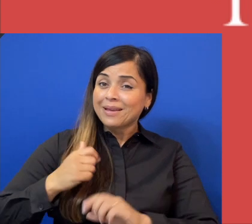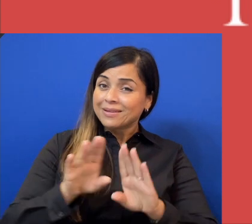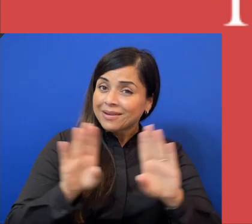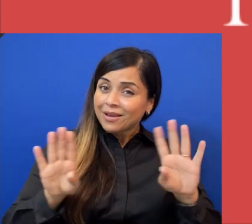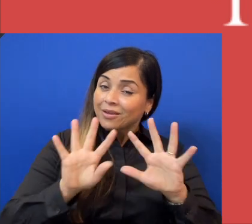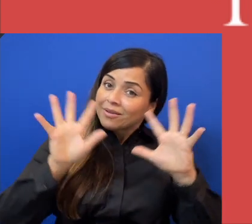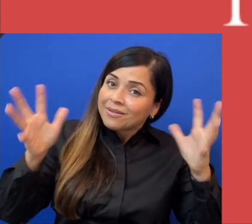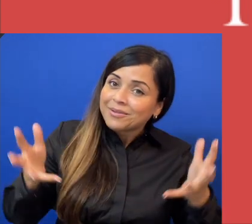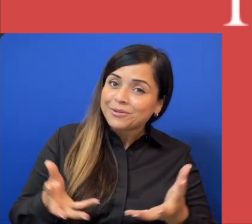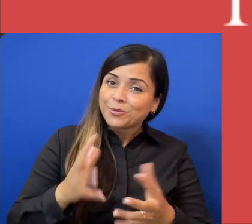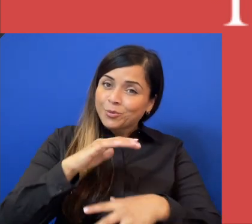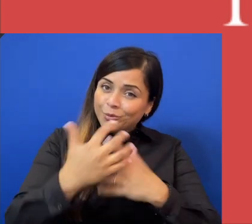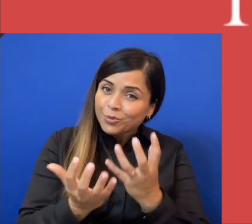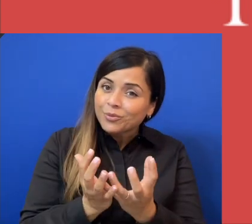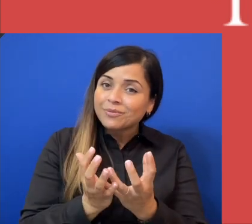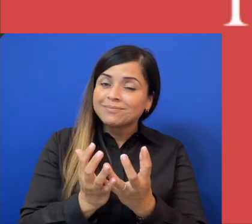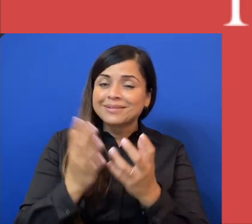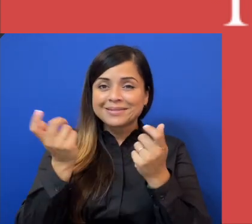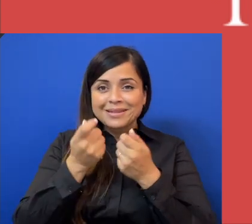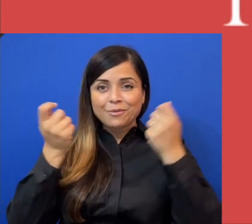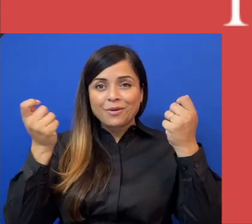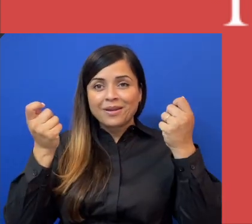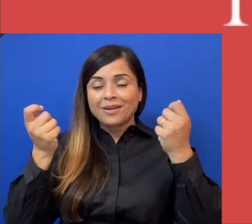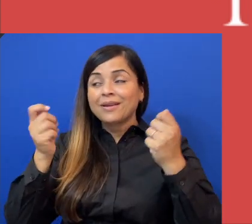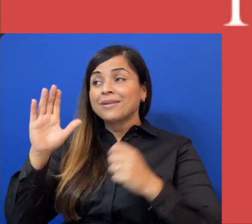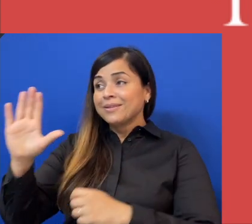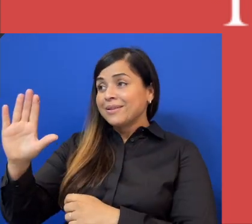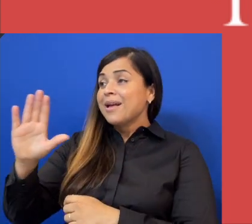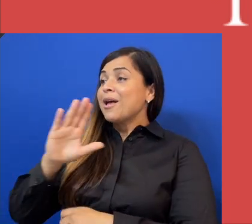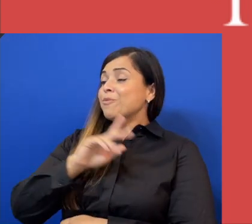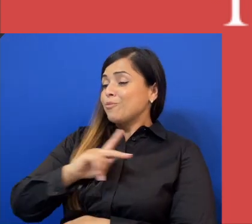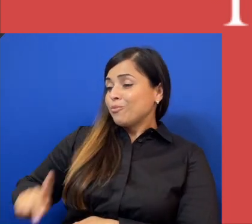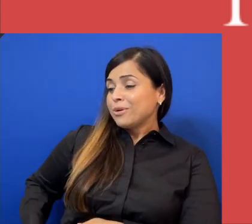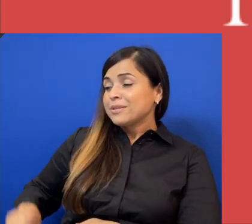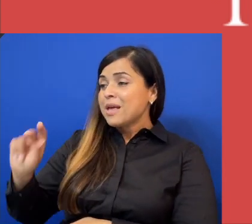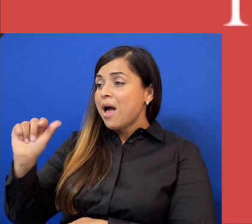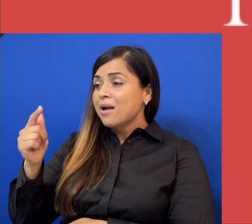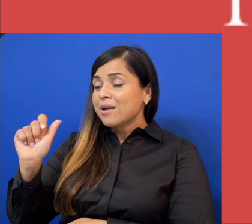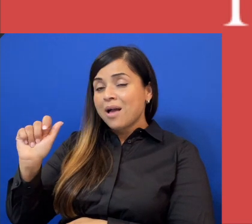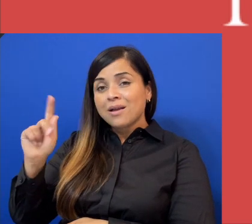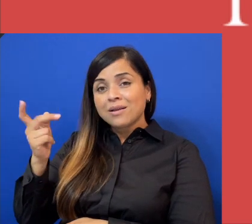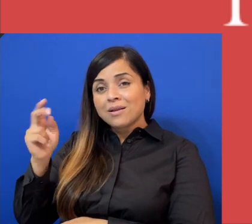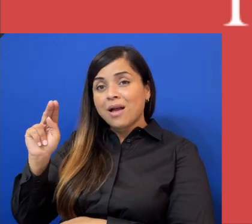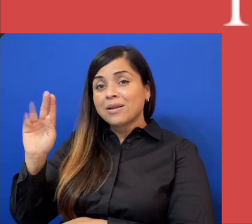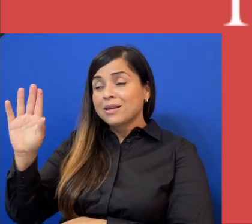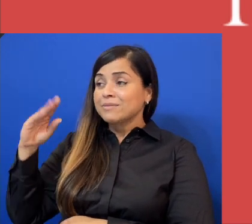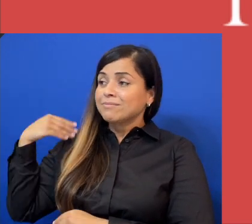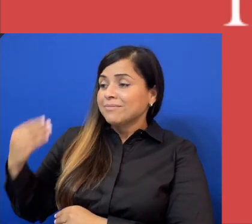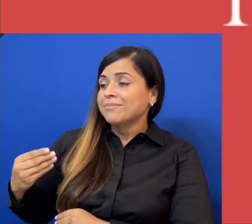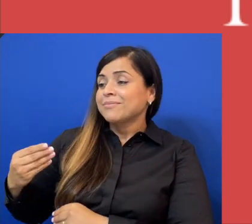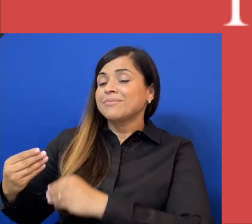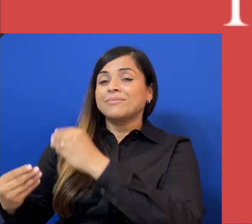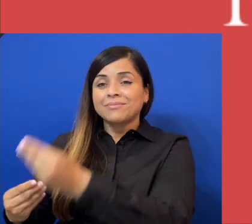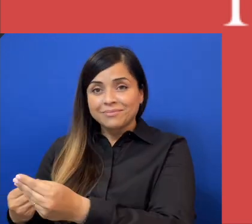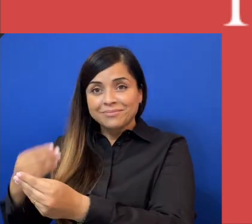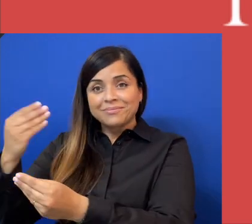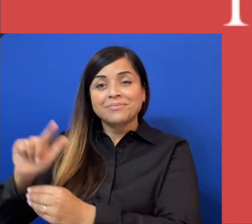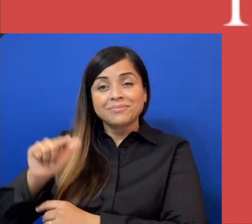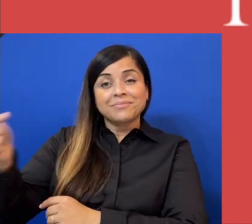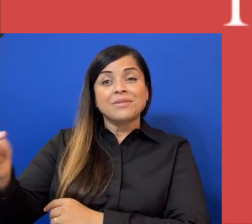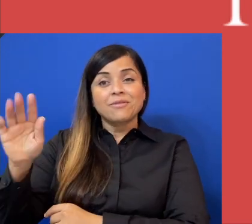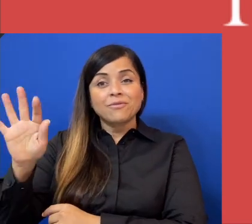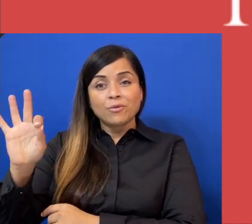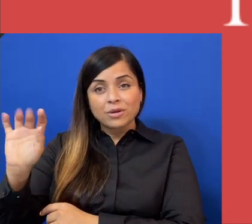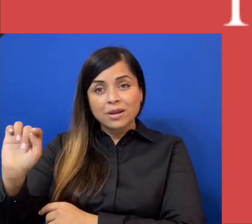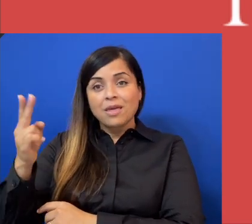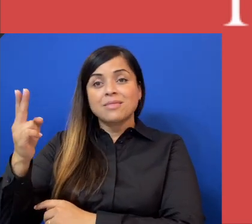64th anniversary of the accession of His Highness Prince Karim Aga Khan IV, the 49th hereditary imam, spiritual